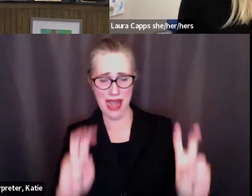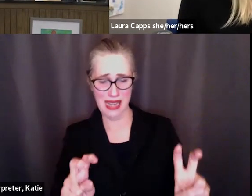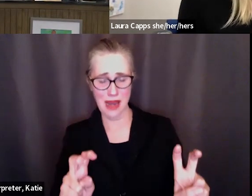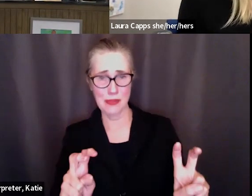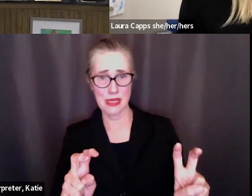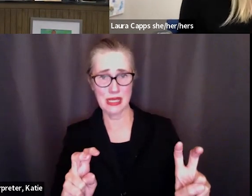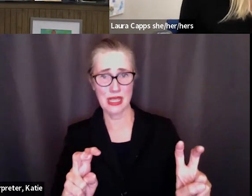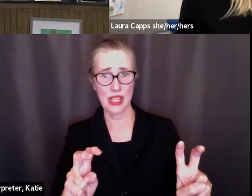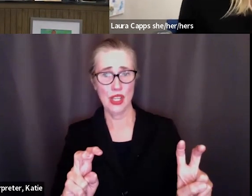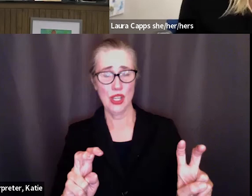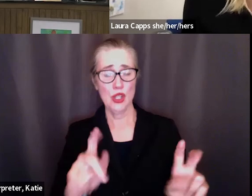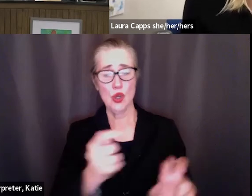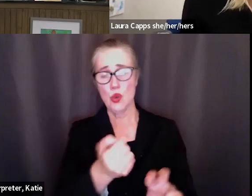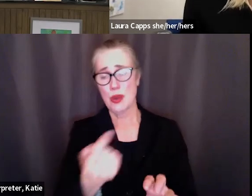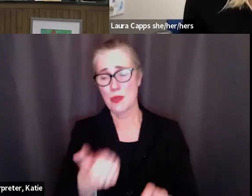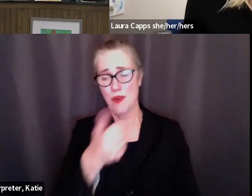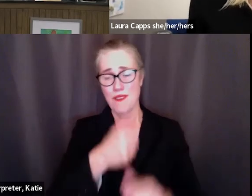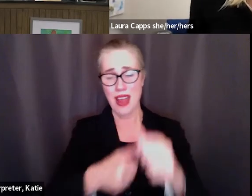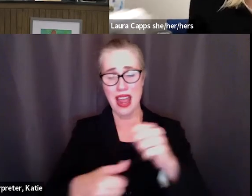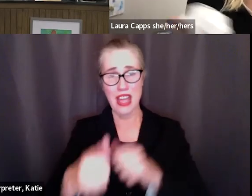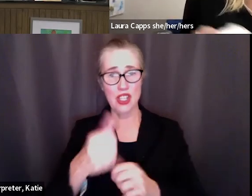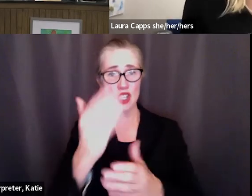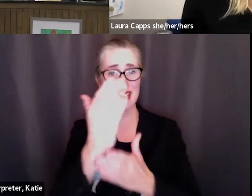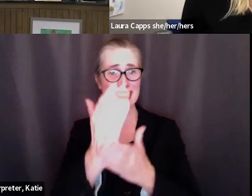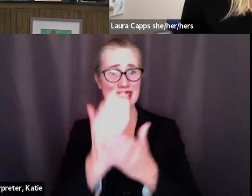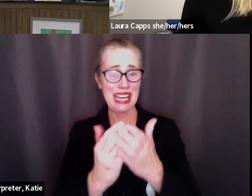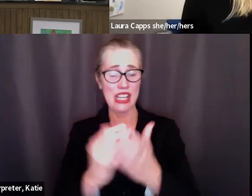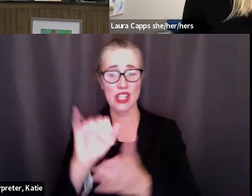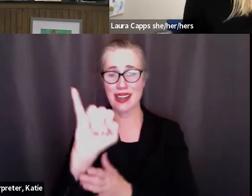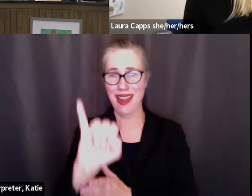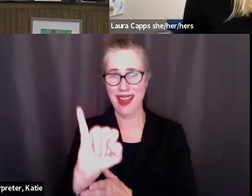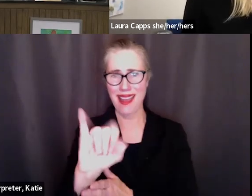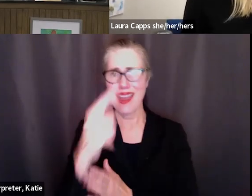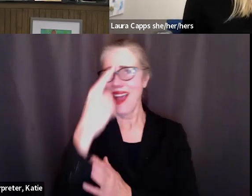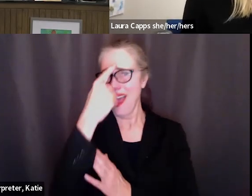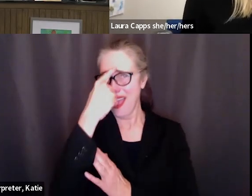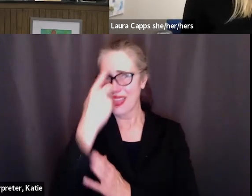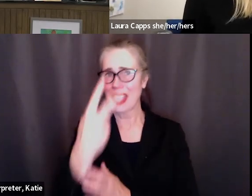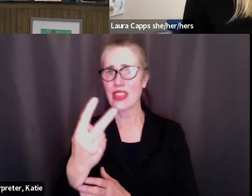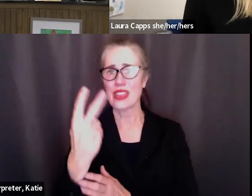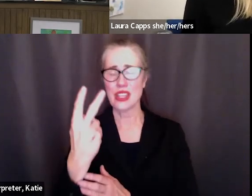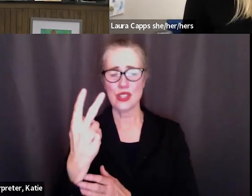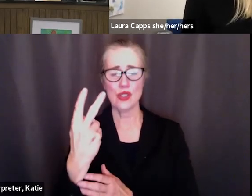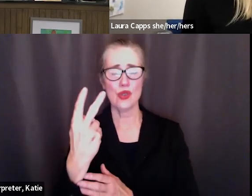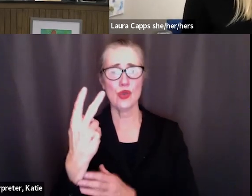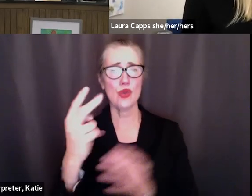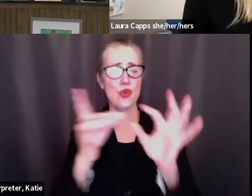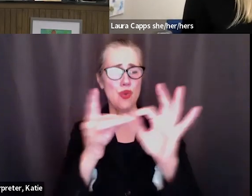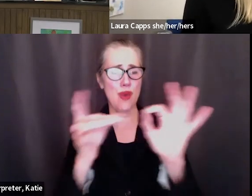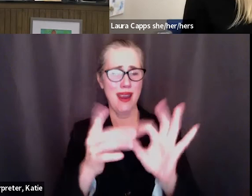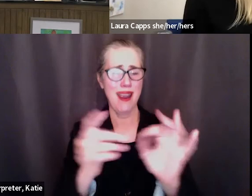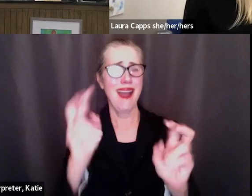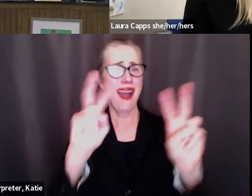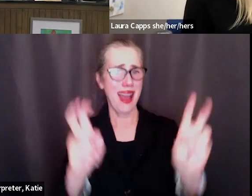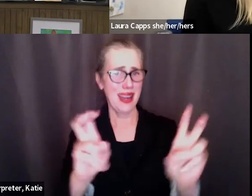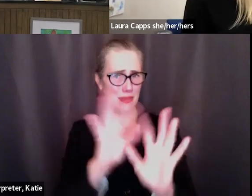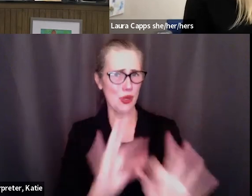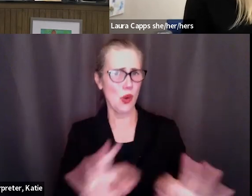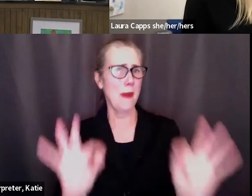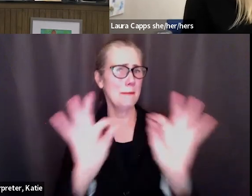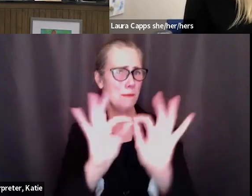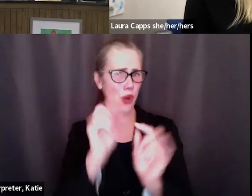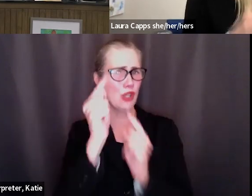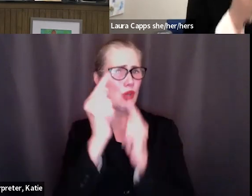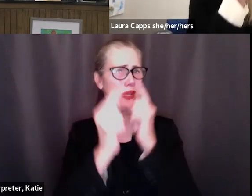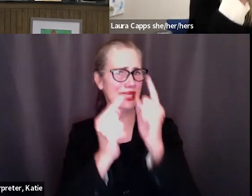report section i i believe that these two items are extremely important for us to consider and at this late hour i